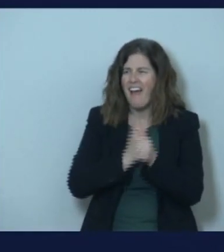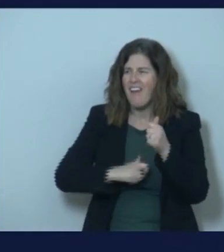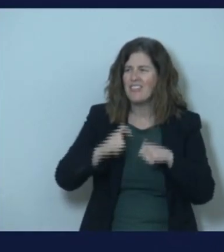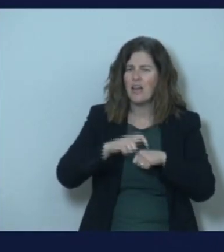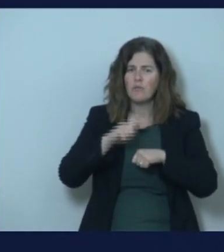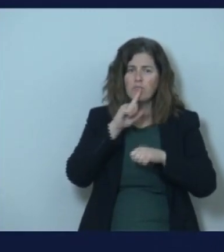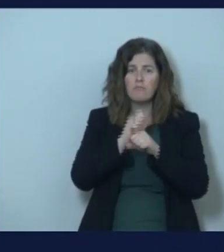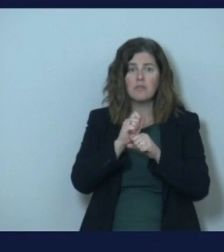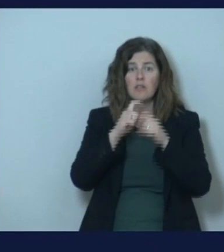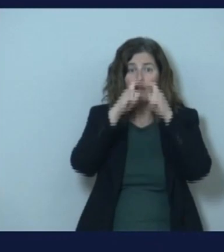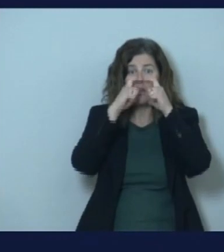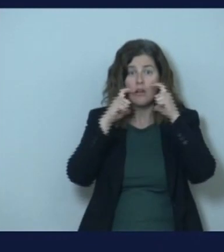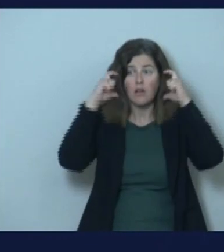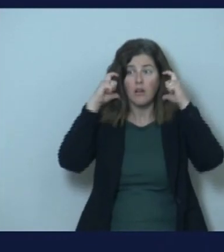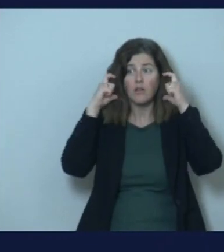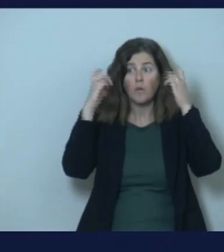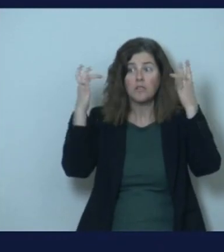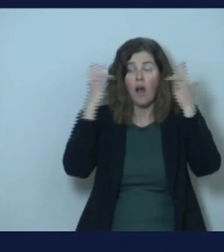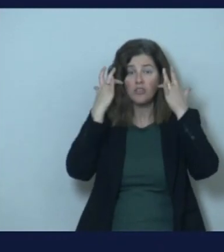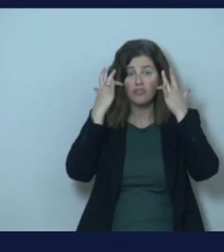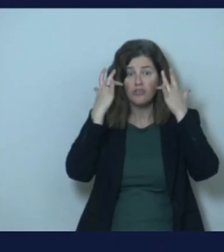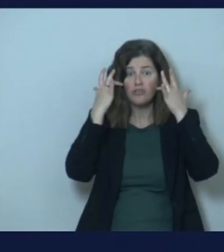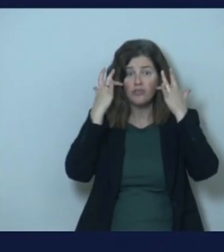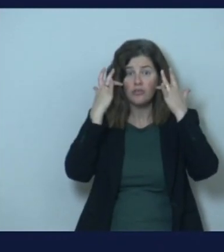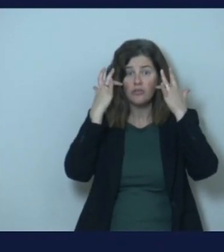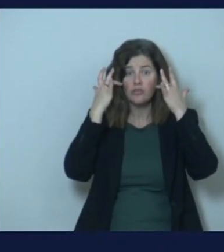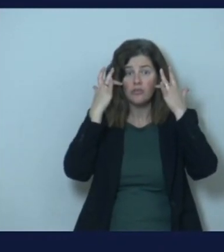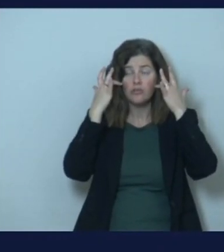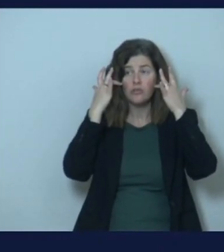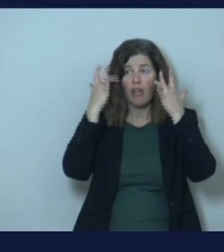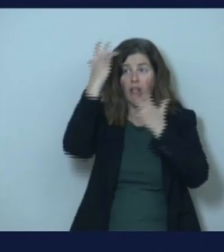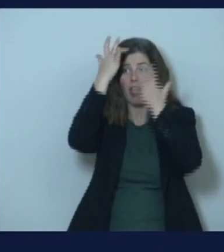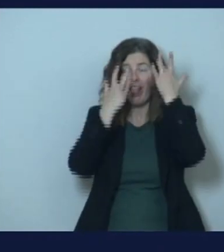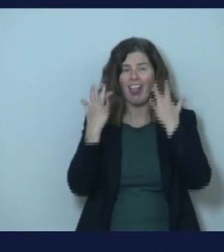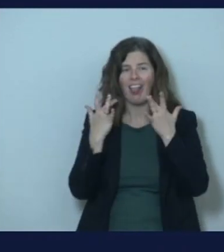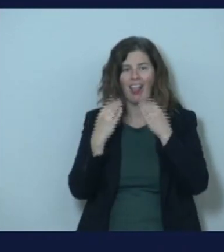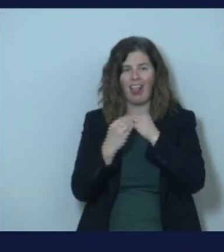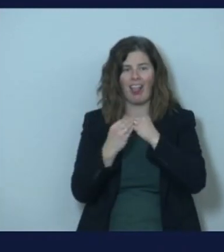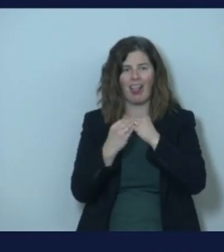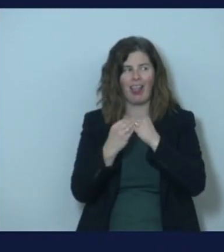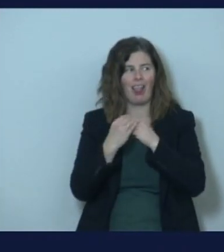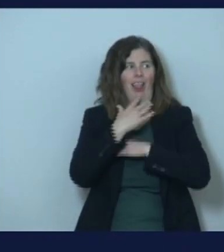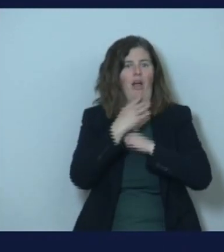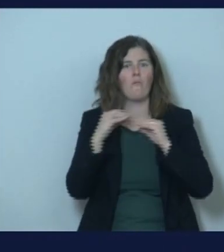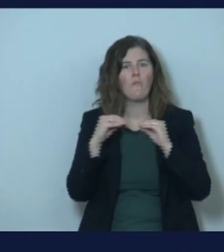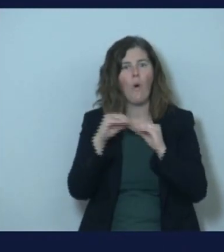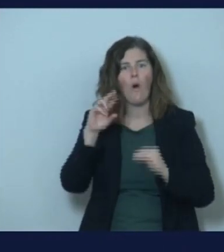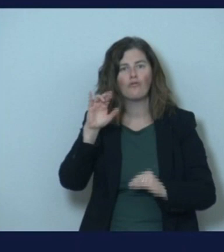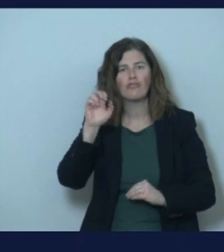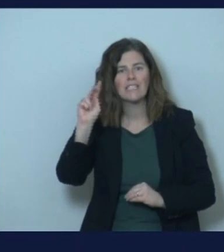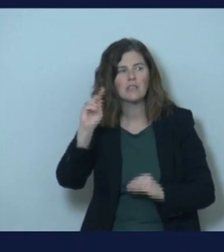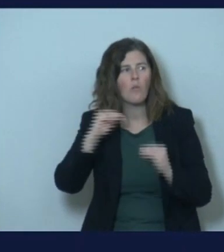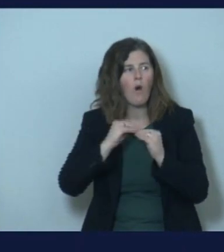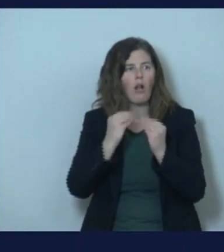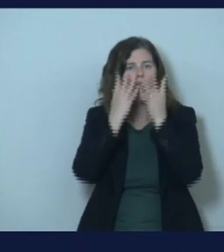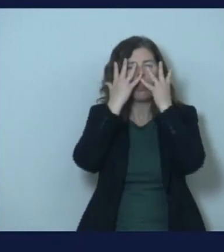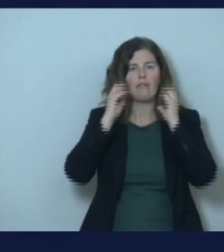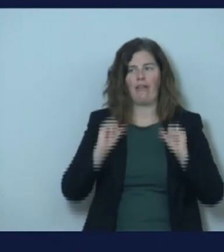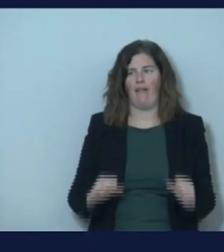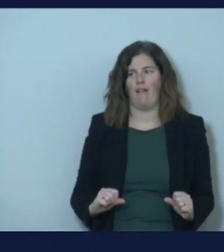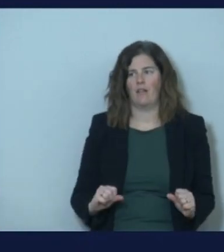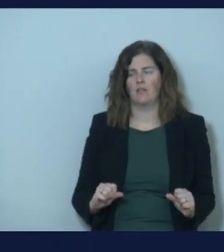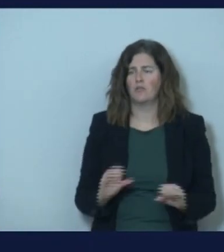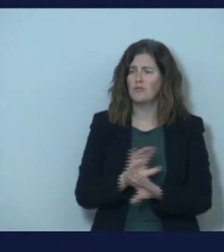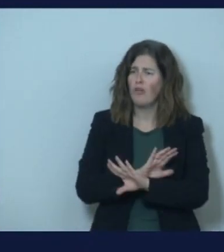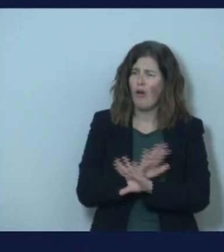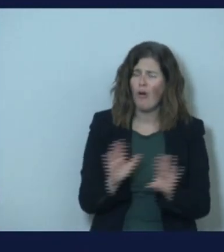touching your face covering and you touch your face, you're creating risk and potential spread. So don't do